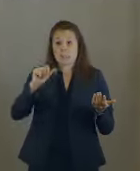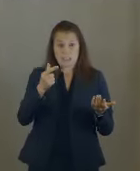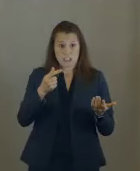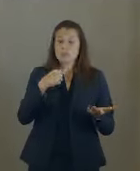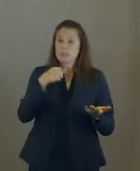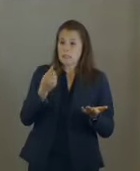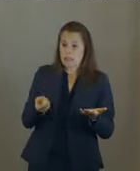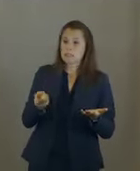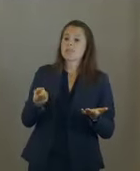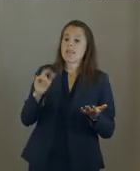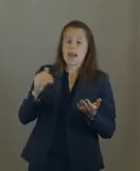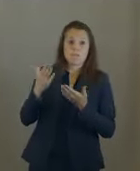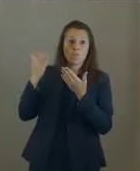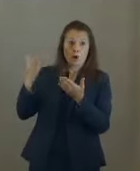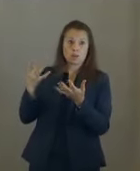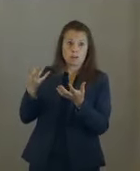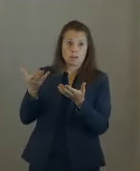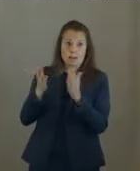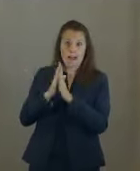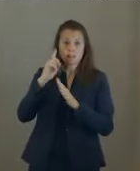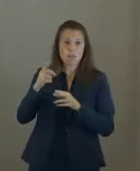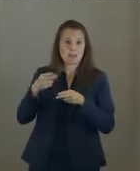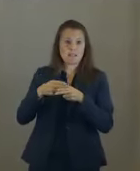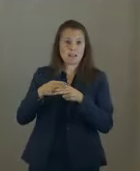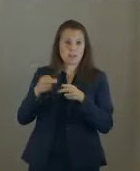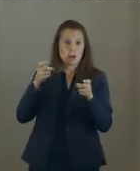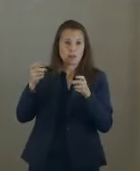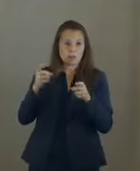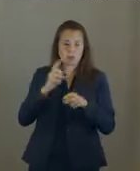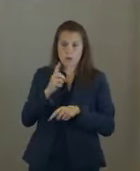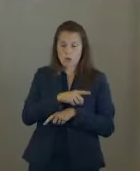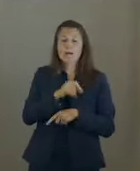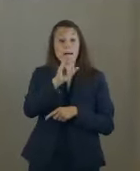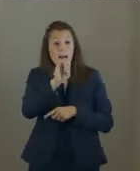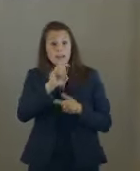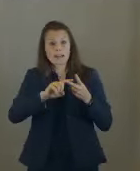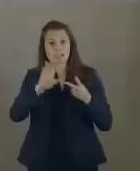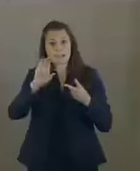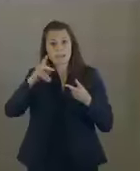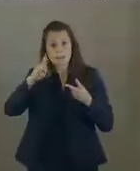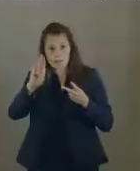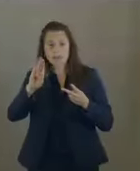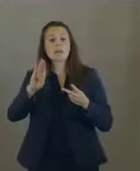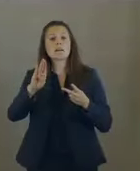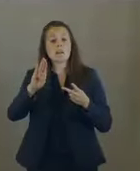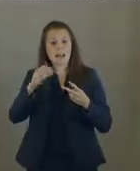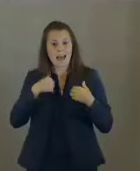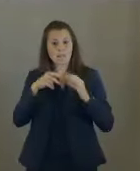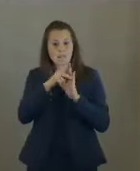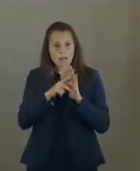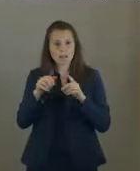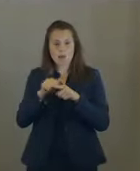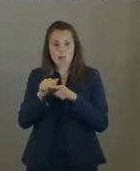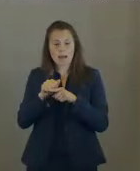General's motion seeking a temporary restraining order that ICE and CPB have a policy or practice